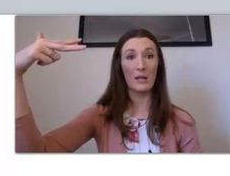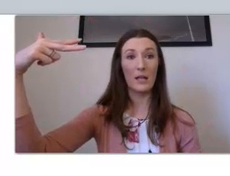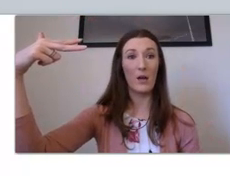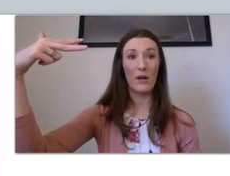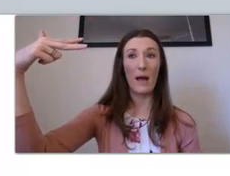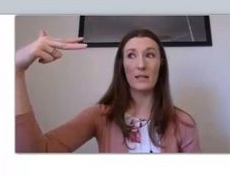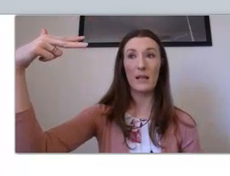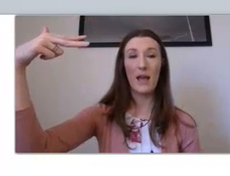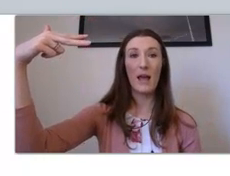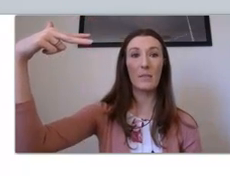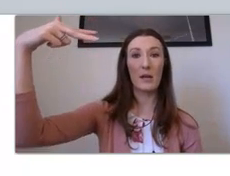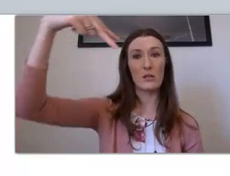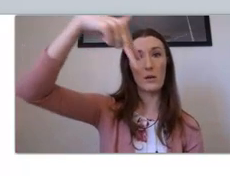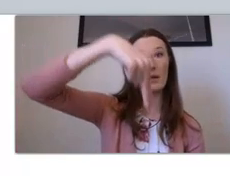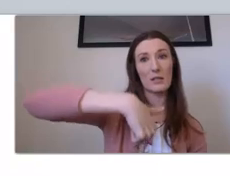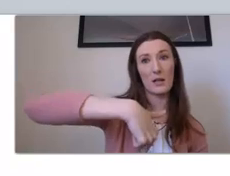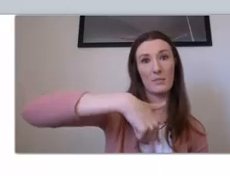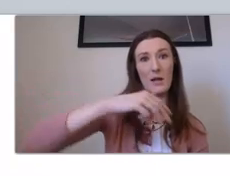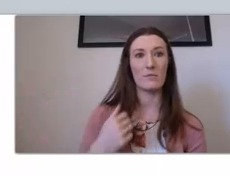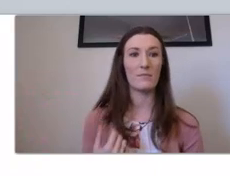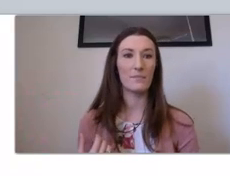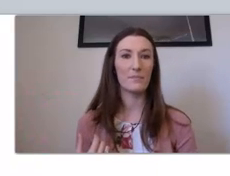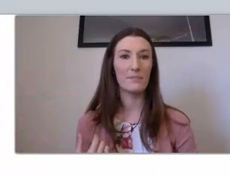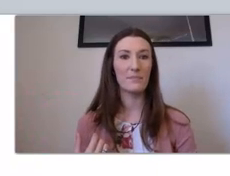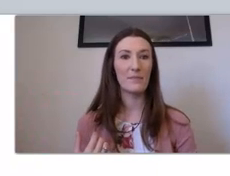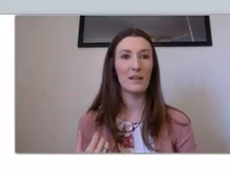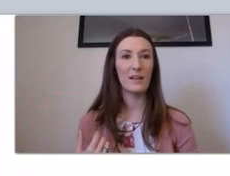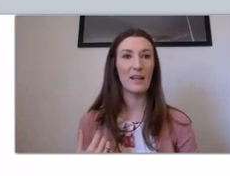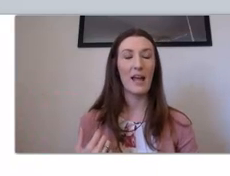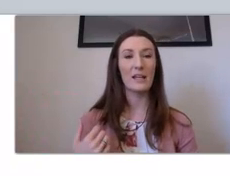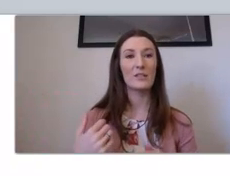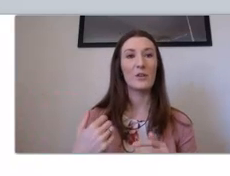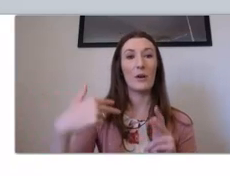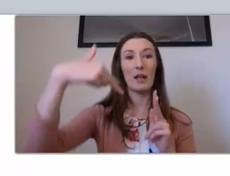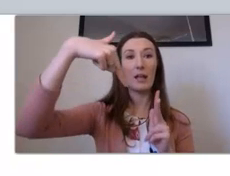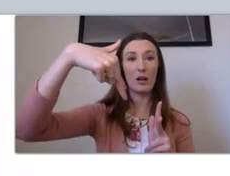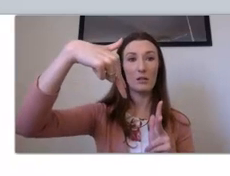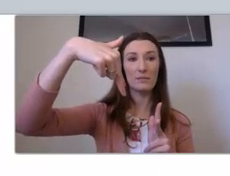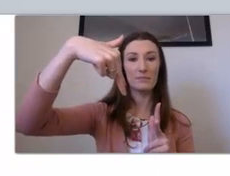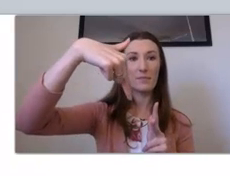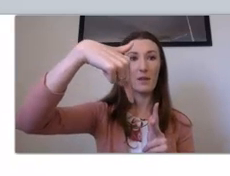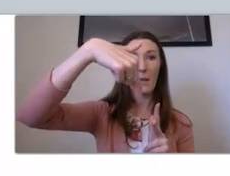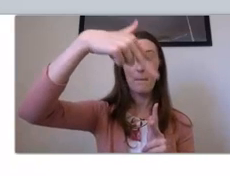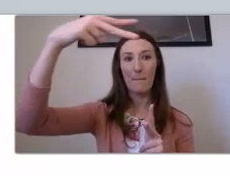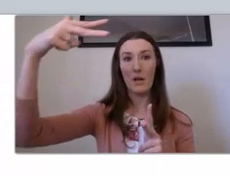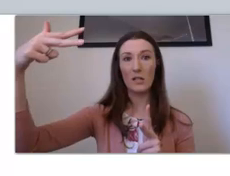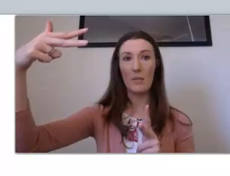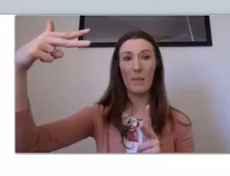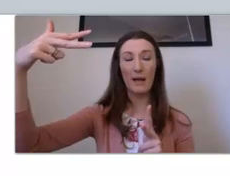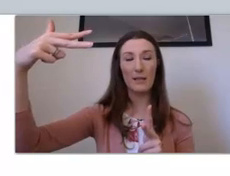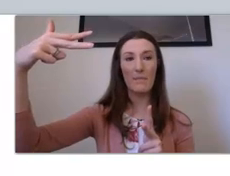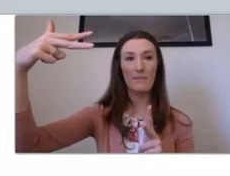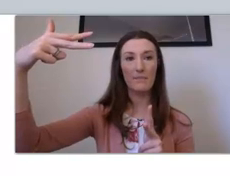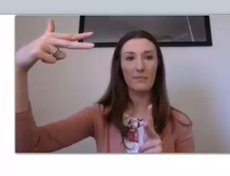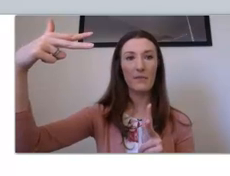drop my hand, he already passed, and then my non-dominant is going to come down. Okay? So we're here,